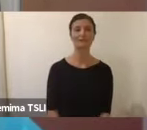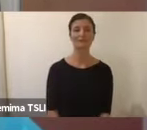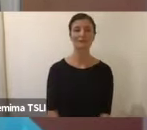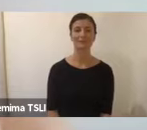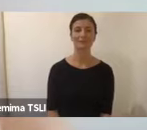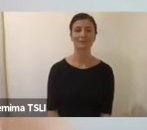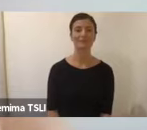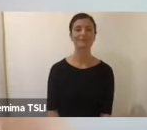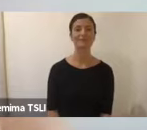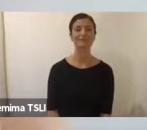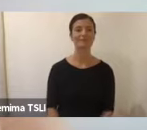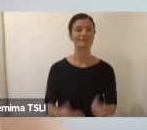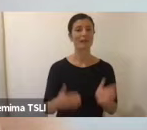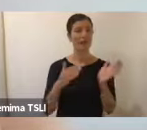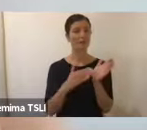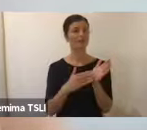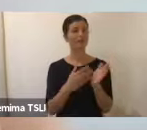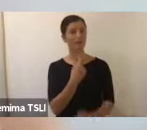thank you Maitri Sara